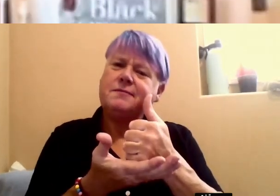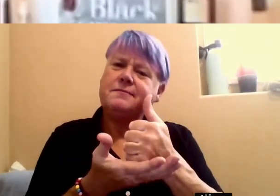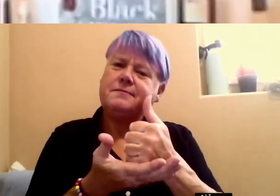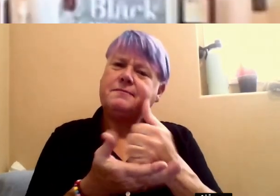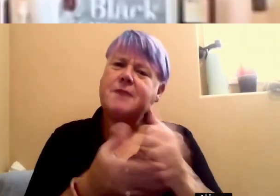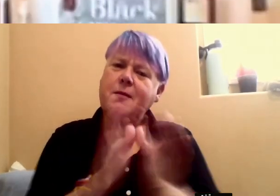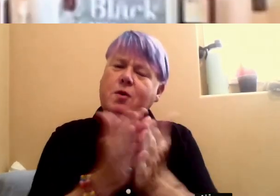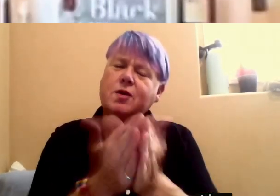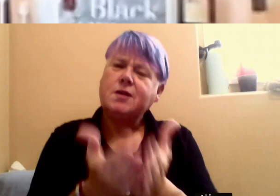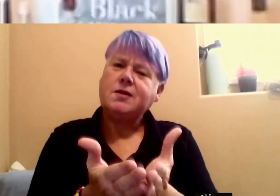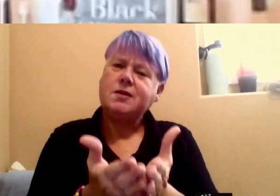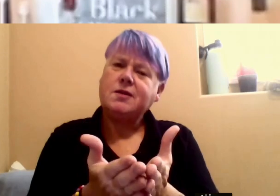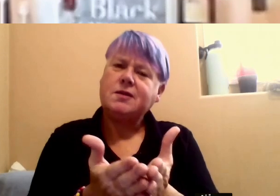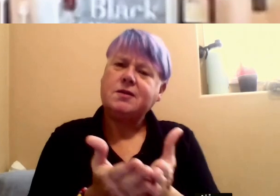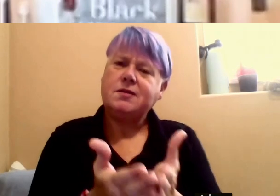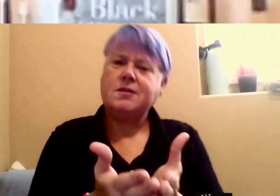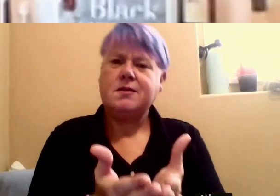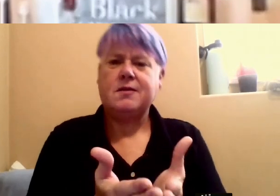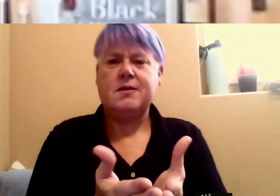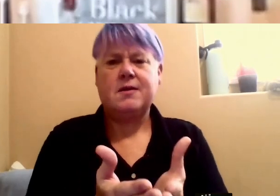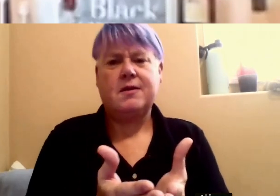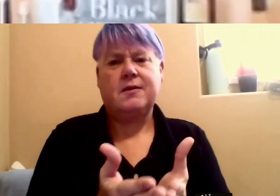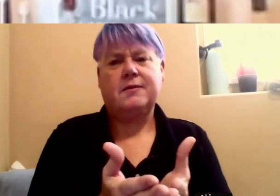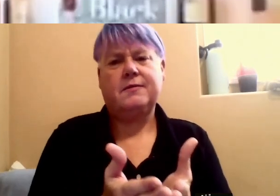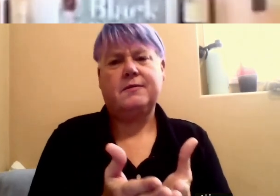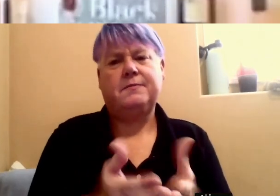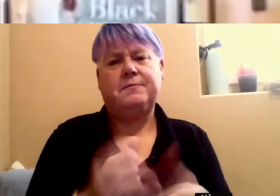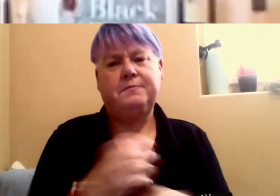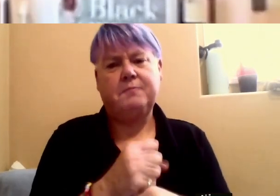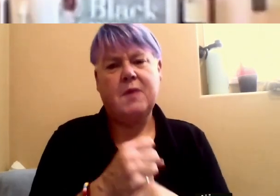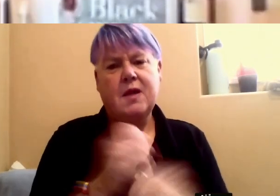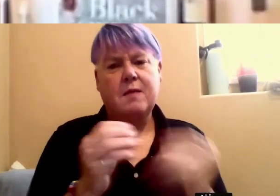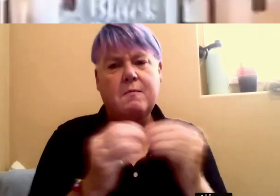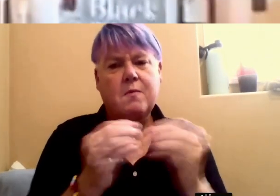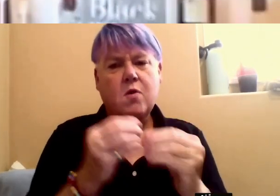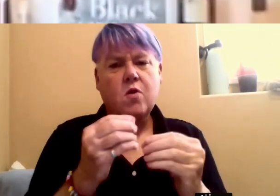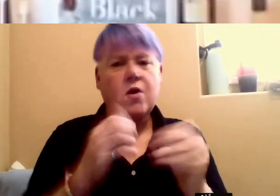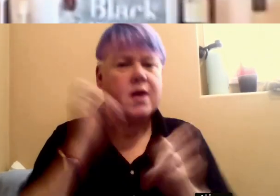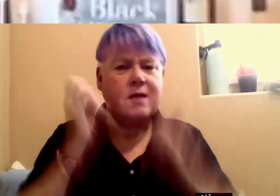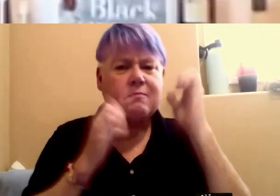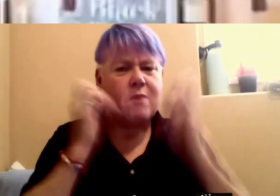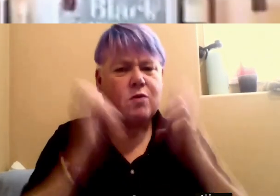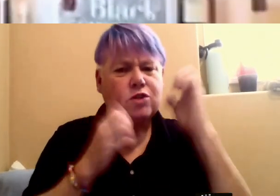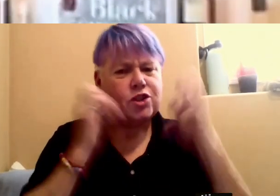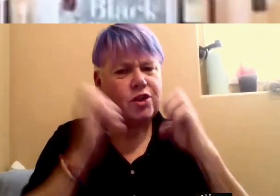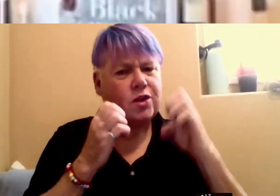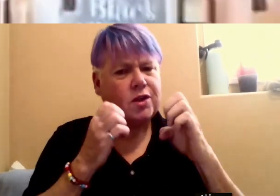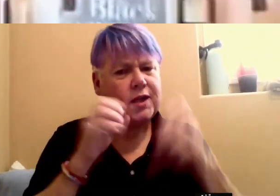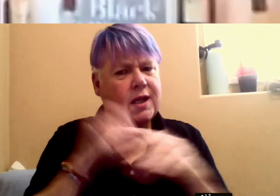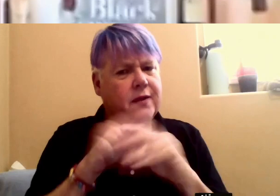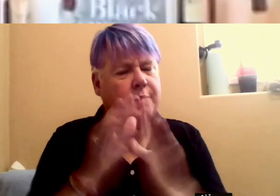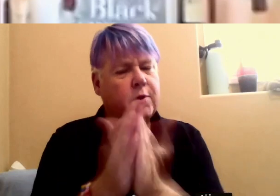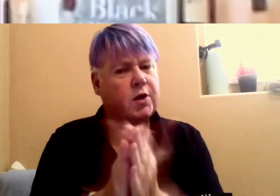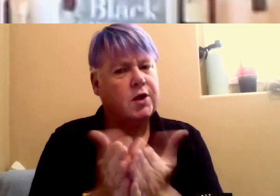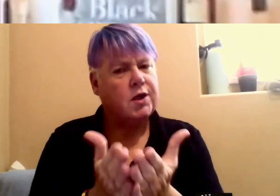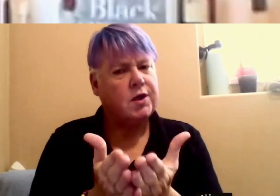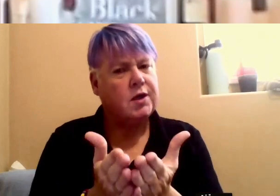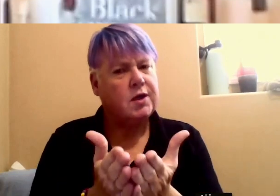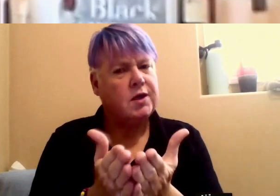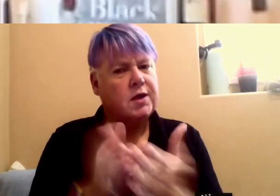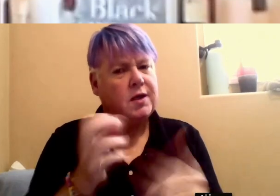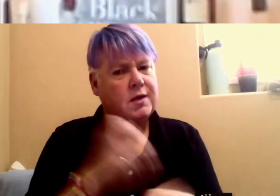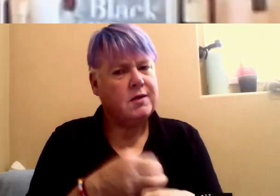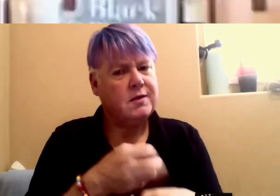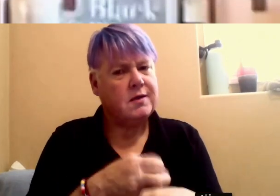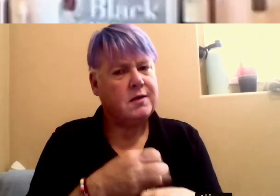it did contribute to, I think, a more emotional resonance. And it's hard to, I